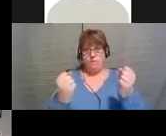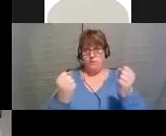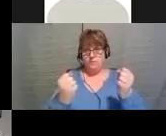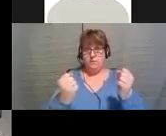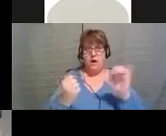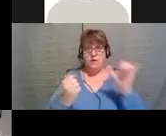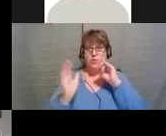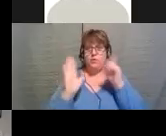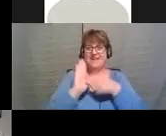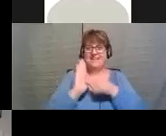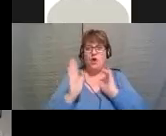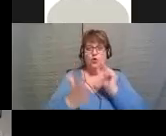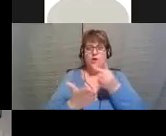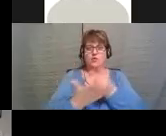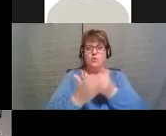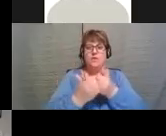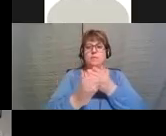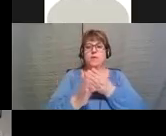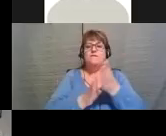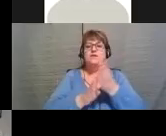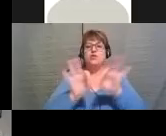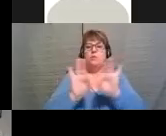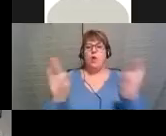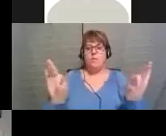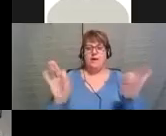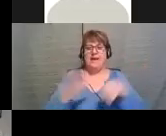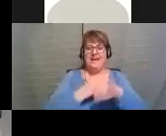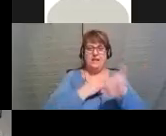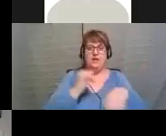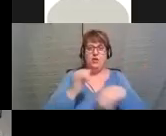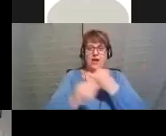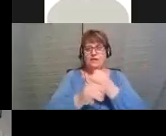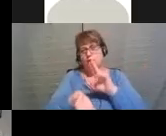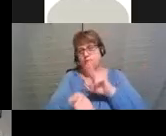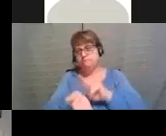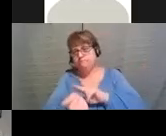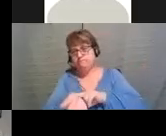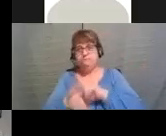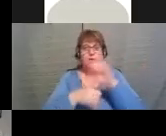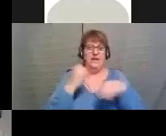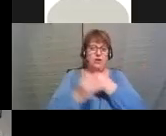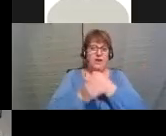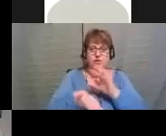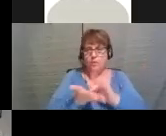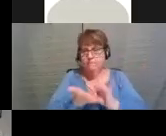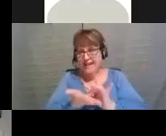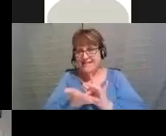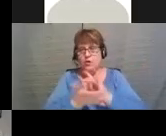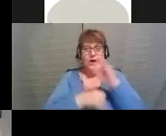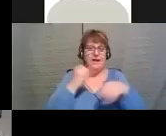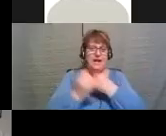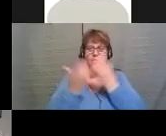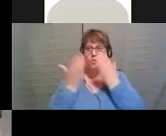recognize our graduates with a professional diploma in international nursing or international medicine or international public